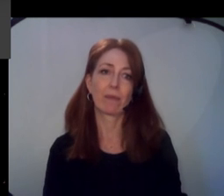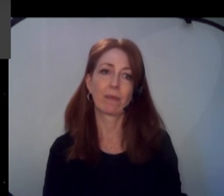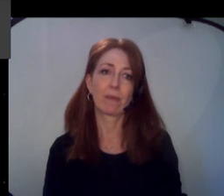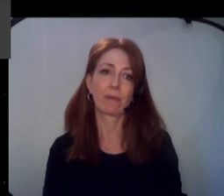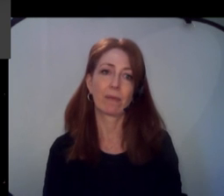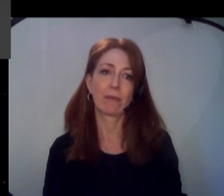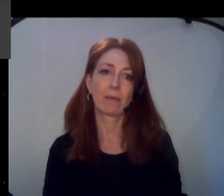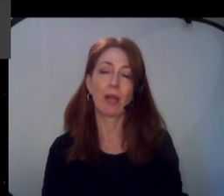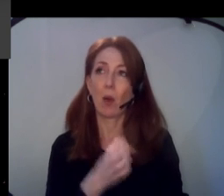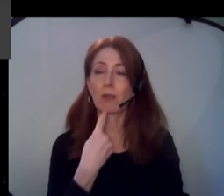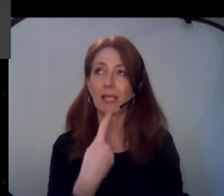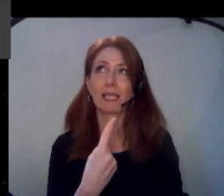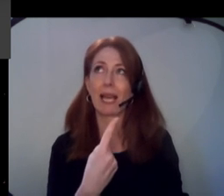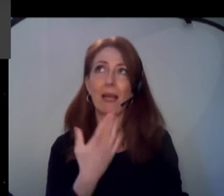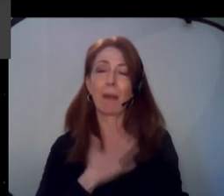wrong.